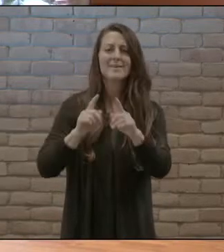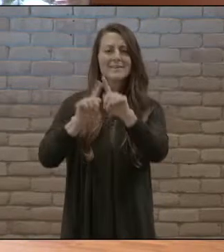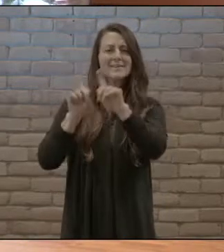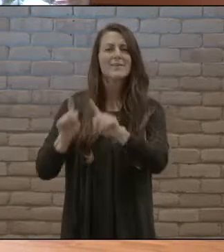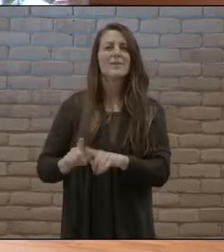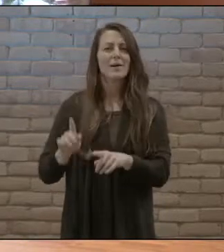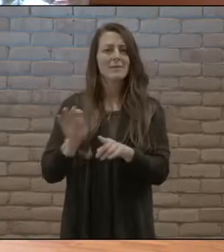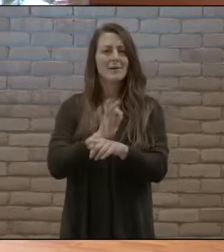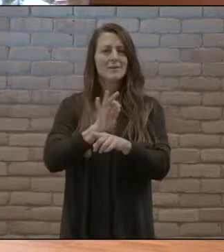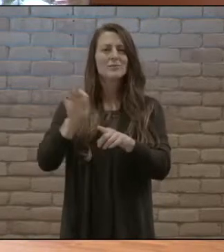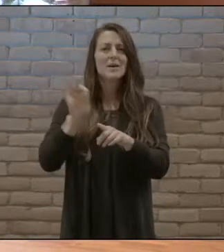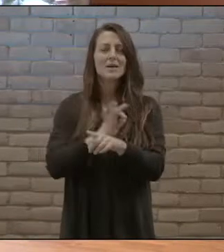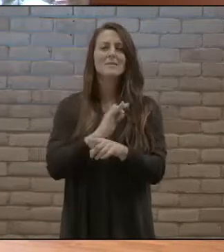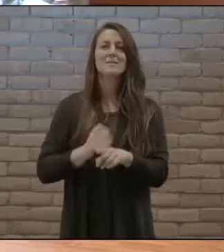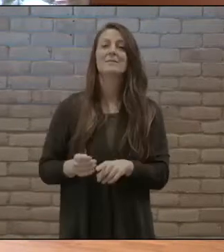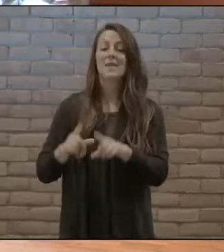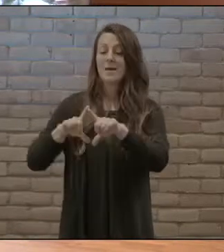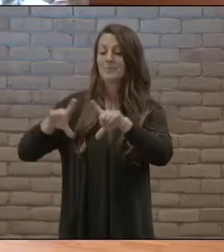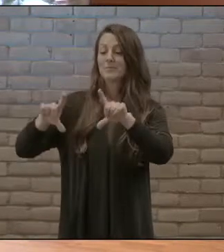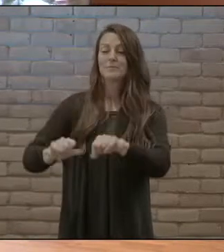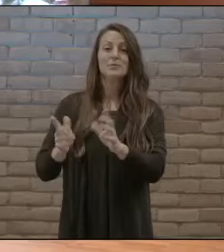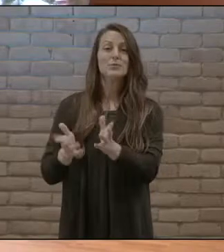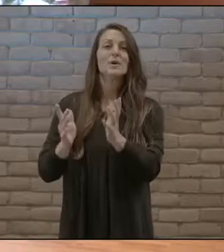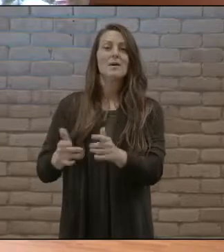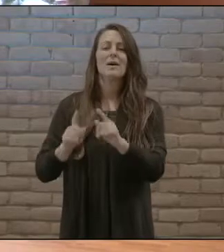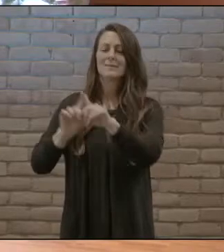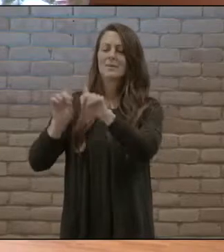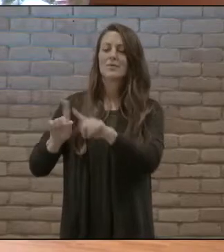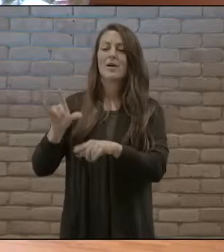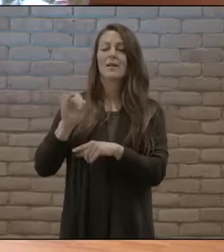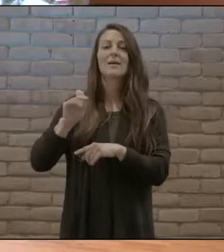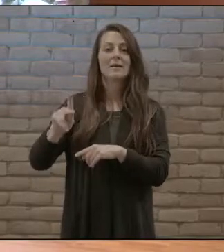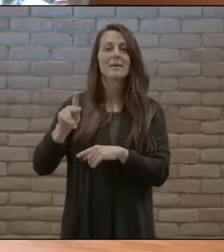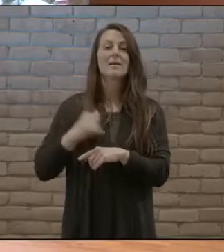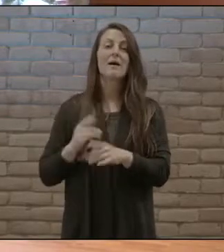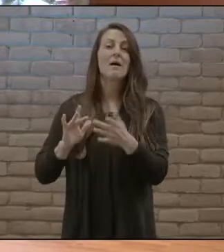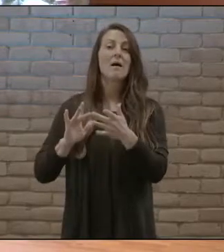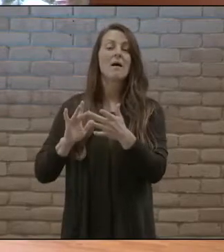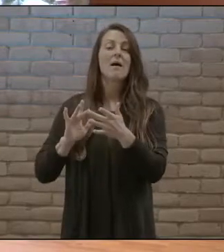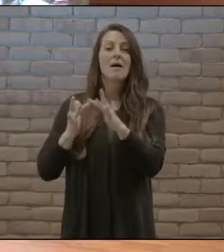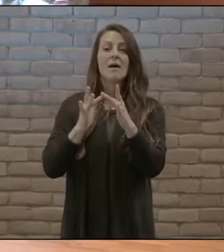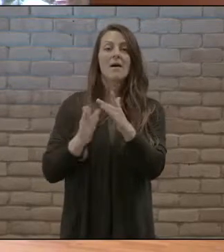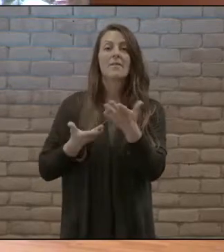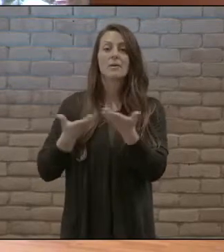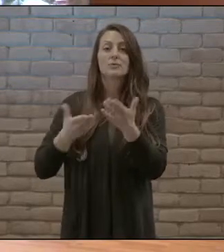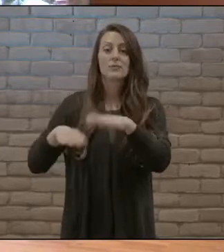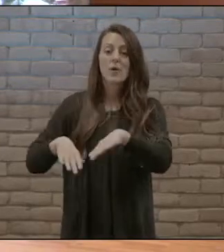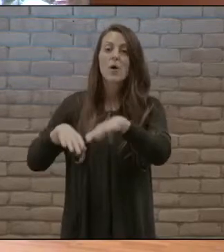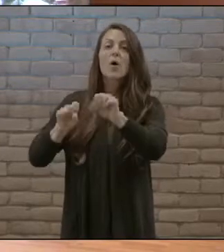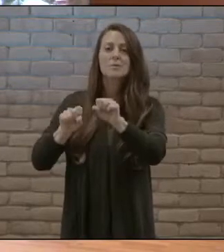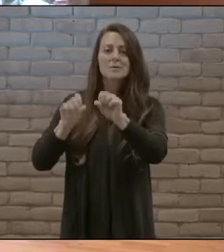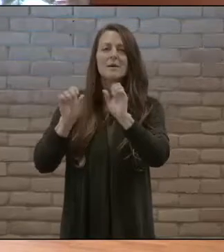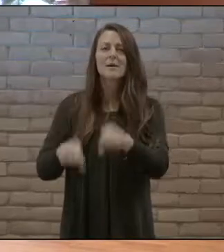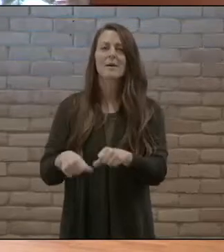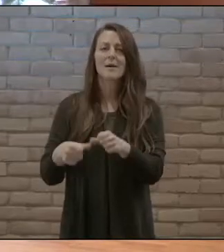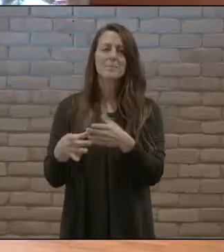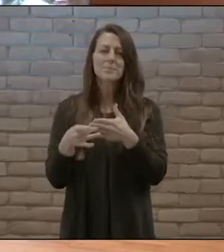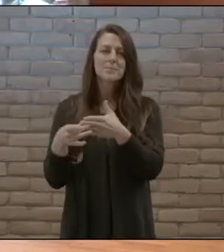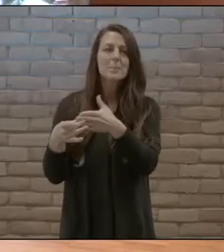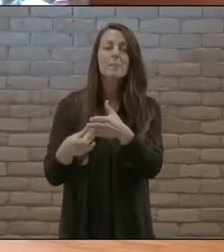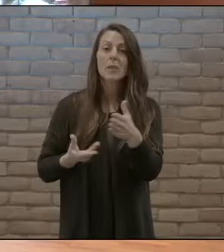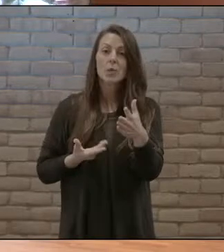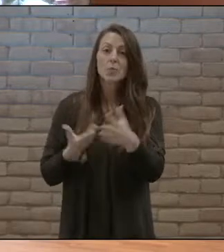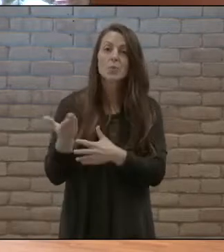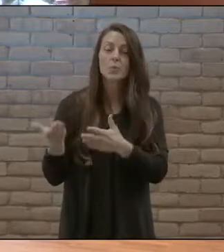The chat box is going to be filled with a bunch of different kinds of links. Our online service hosts are going to be able to help you and walk you through the